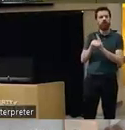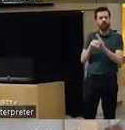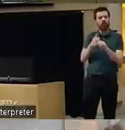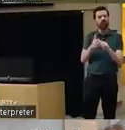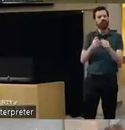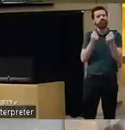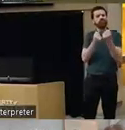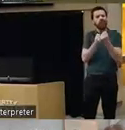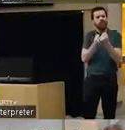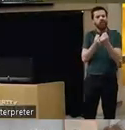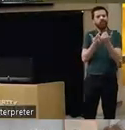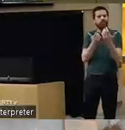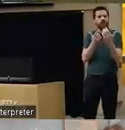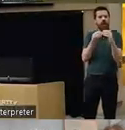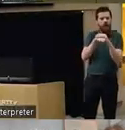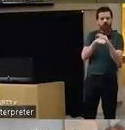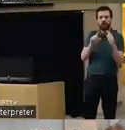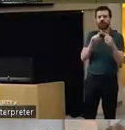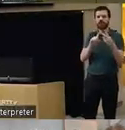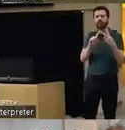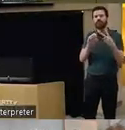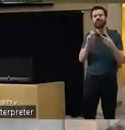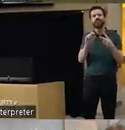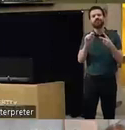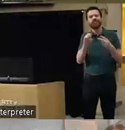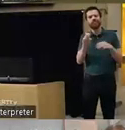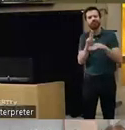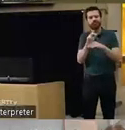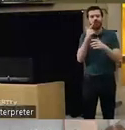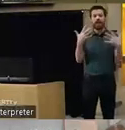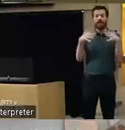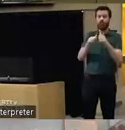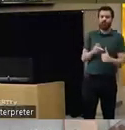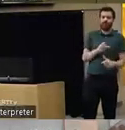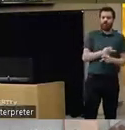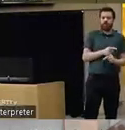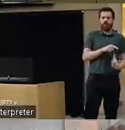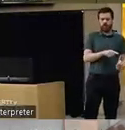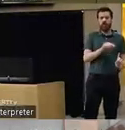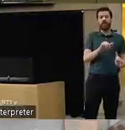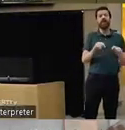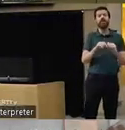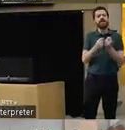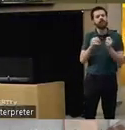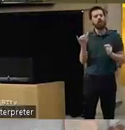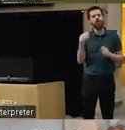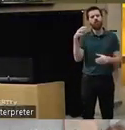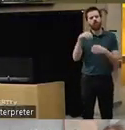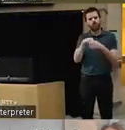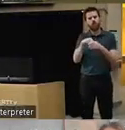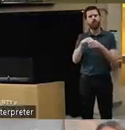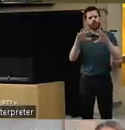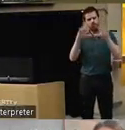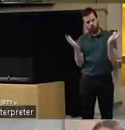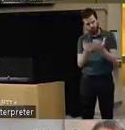to not just the substance use disorder services through integration with primary care and MAT teams, but to also improve upon the overall